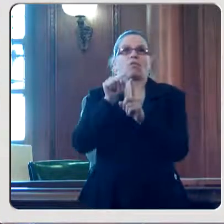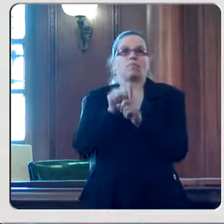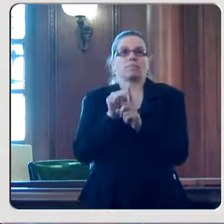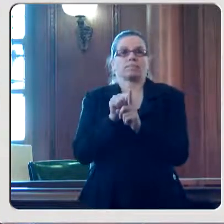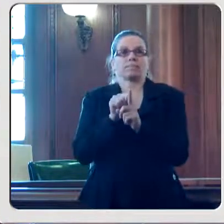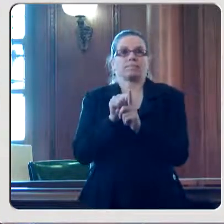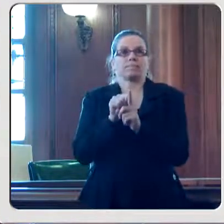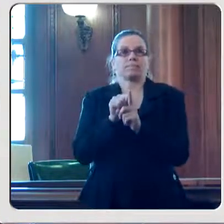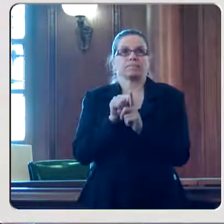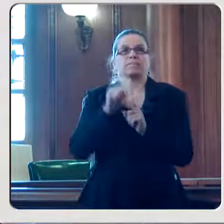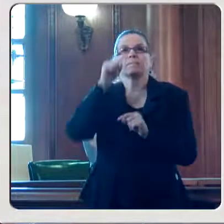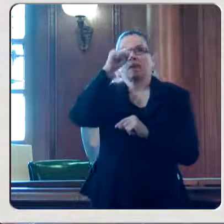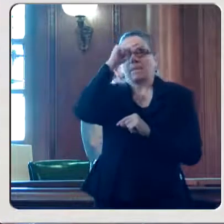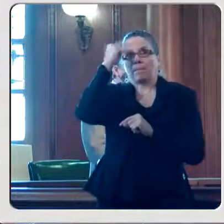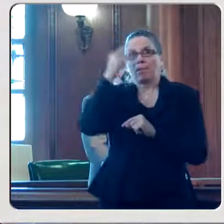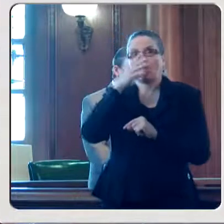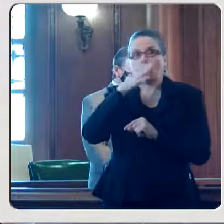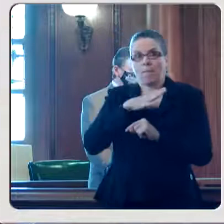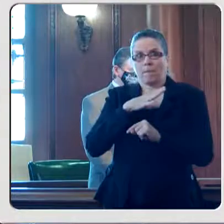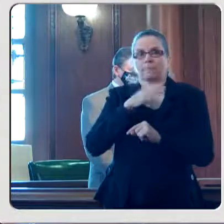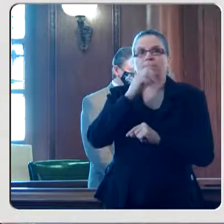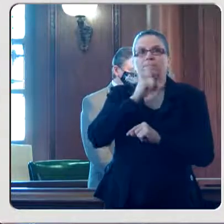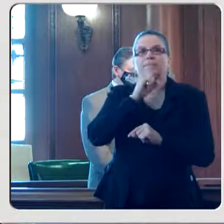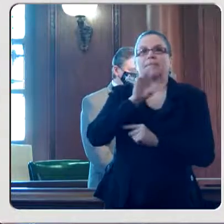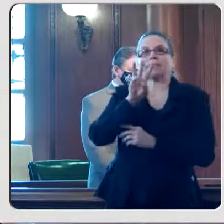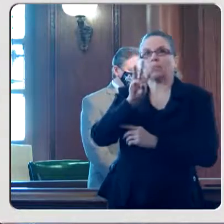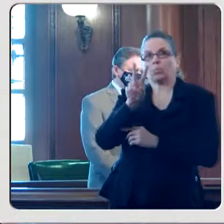62-year-old Black female, a